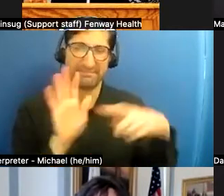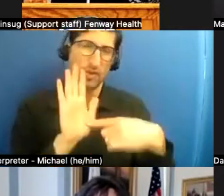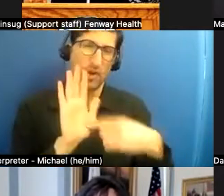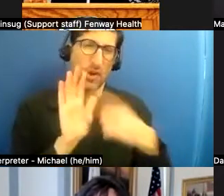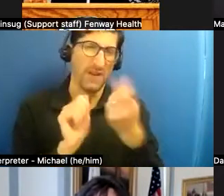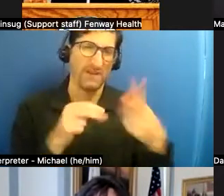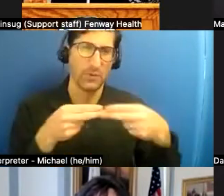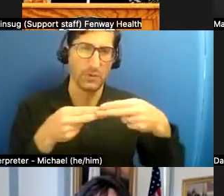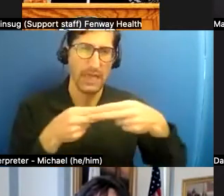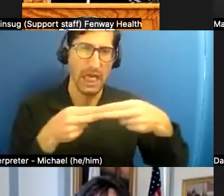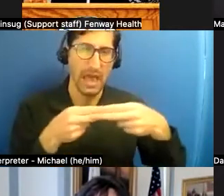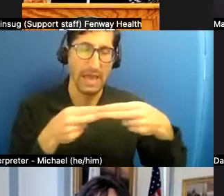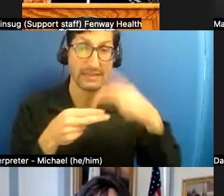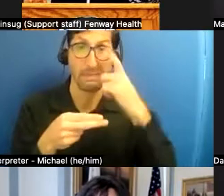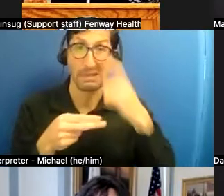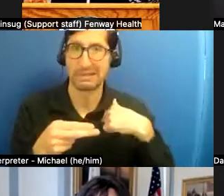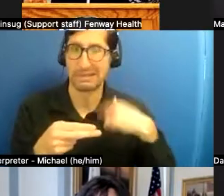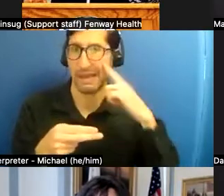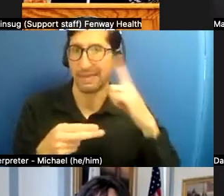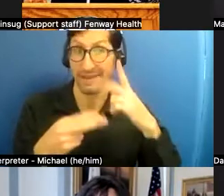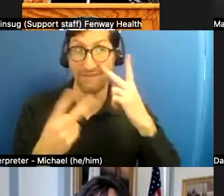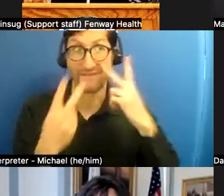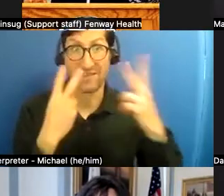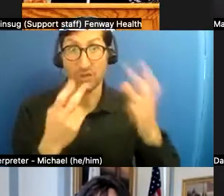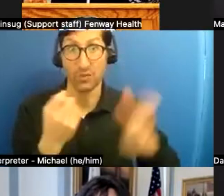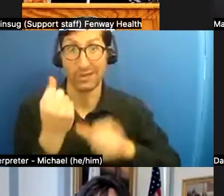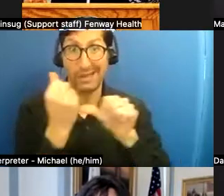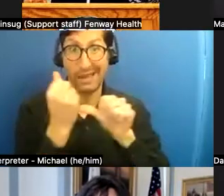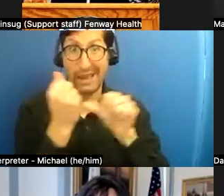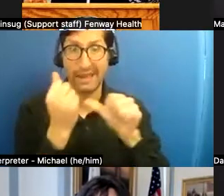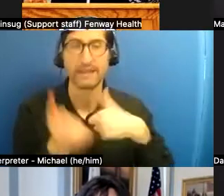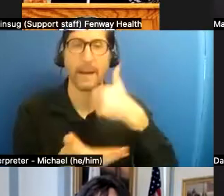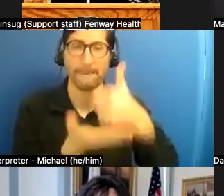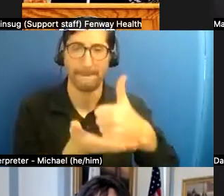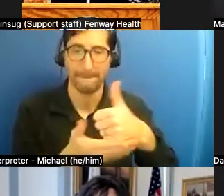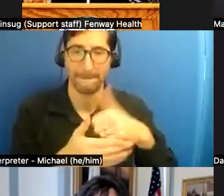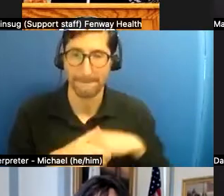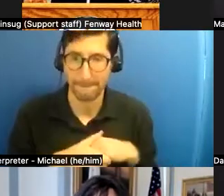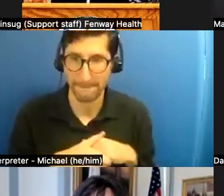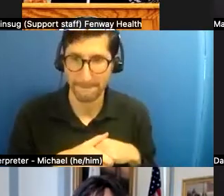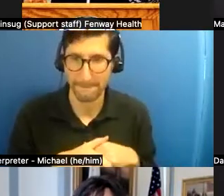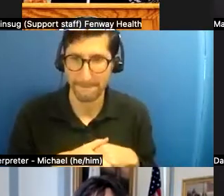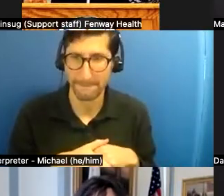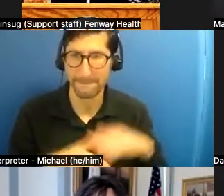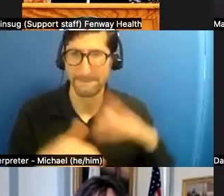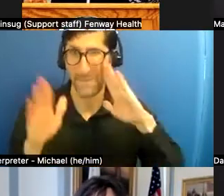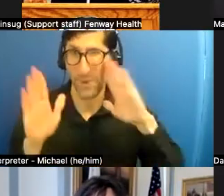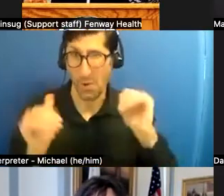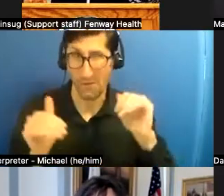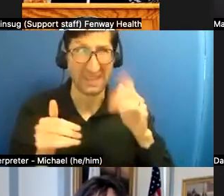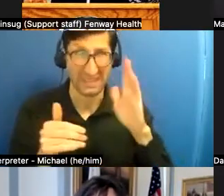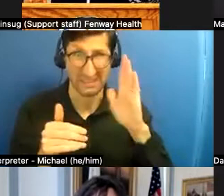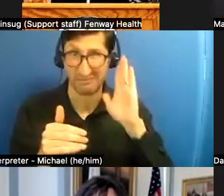because I find visual aids helpful, and hopefully some people will as well.